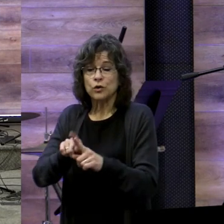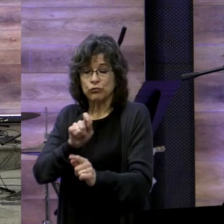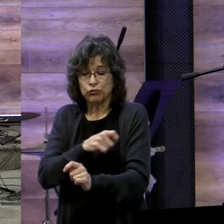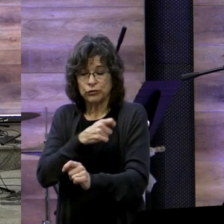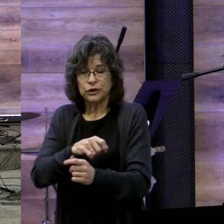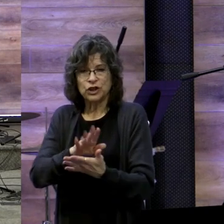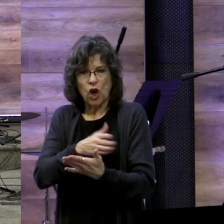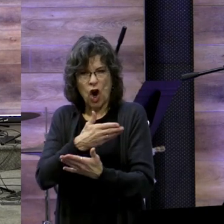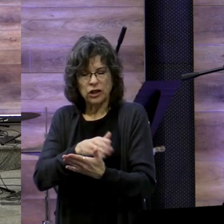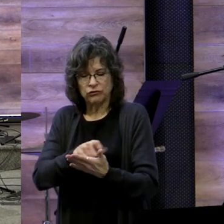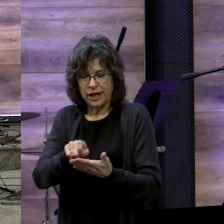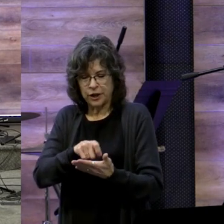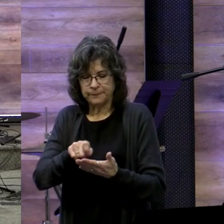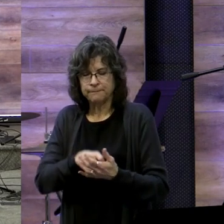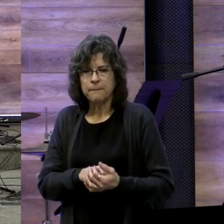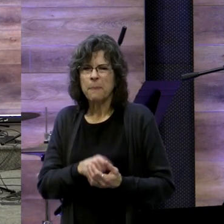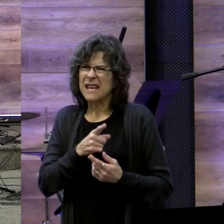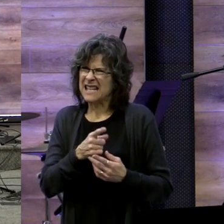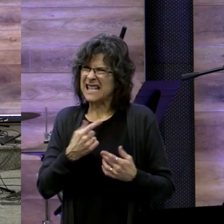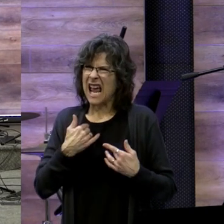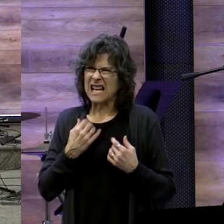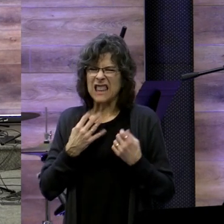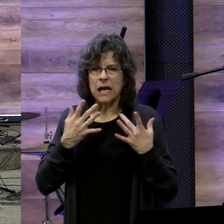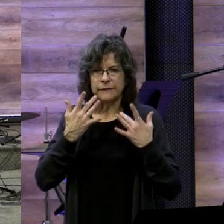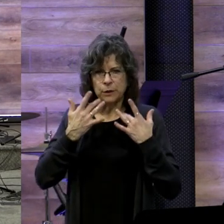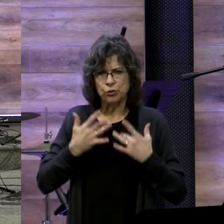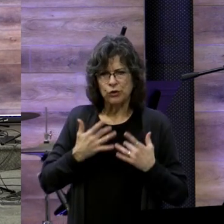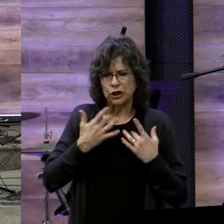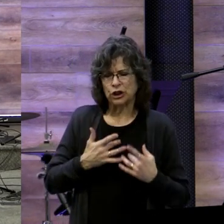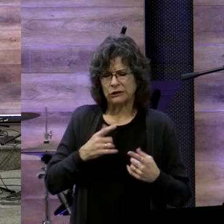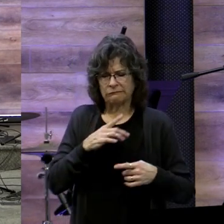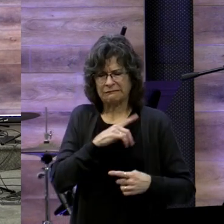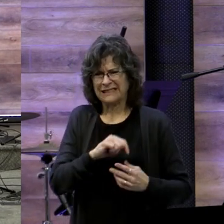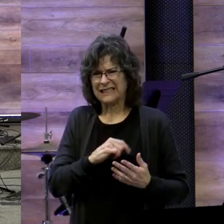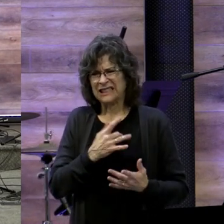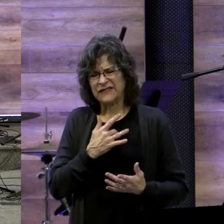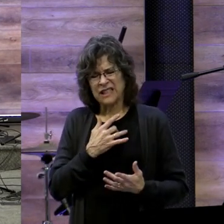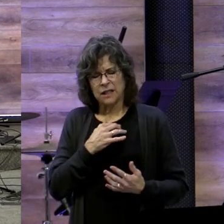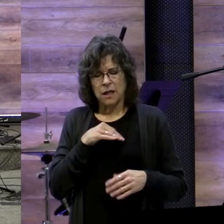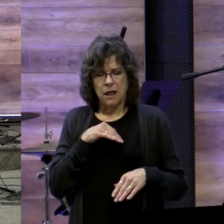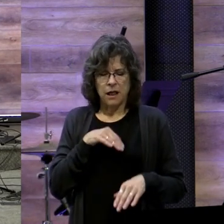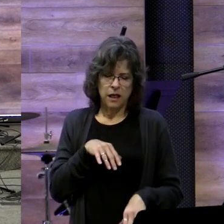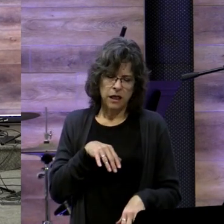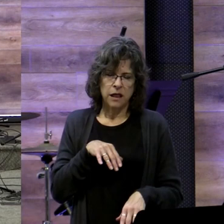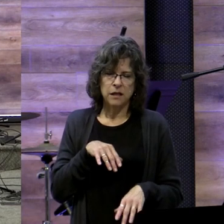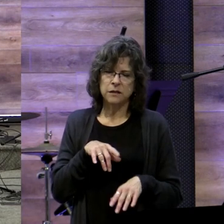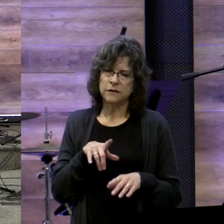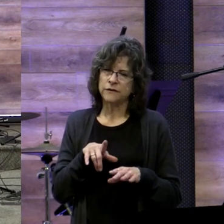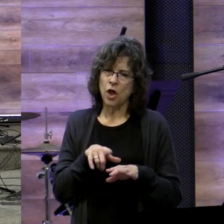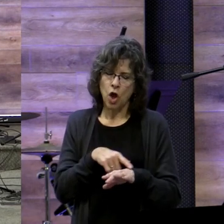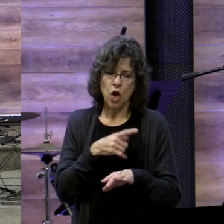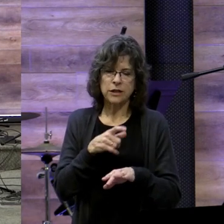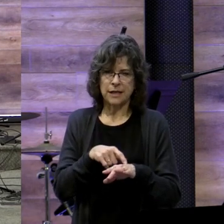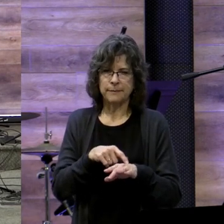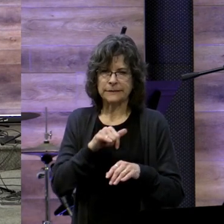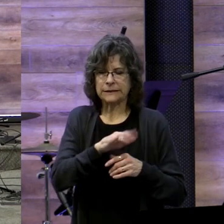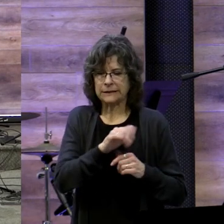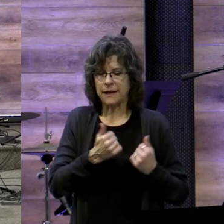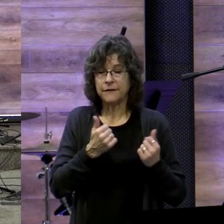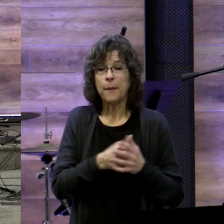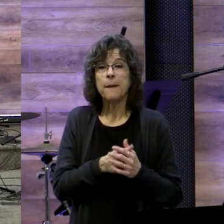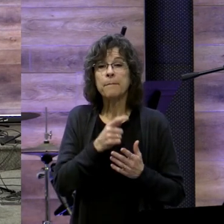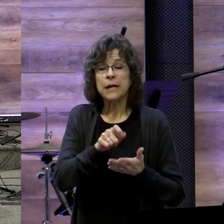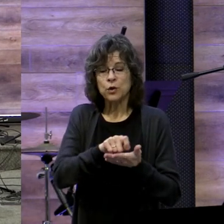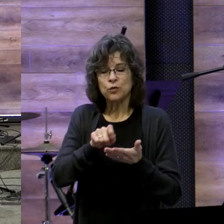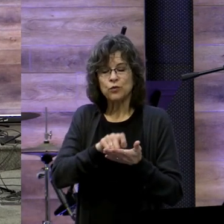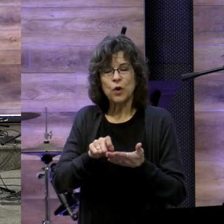depression in his life, and he wrote perhaps his most famous hymn in 1774 called God Moves in Mysterious Ways. I just want to